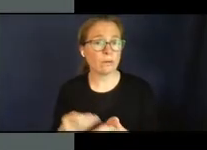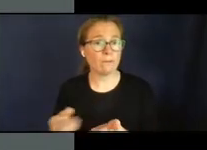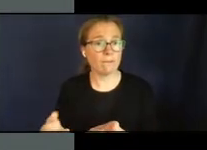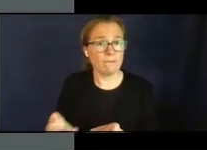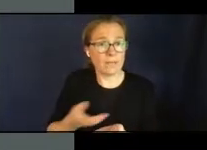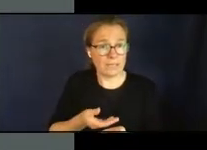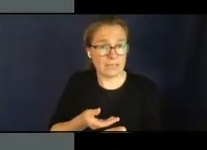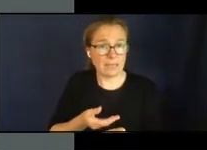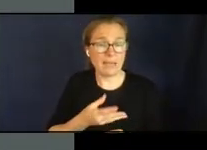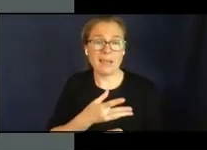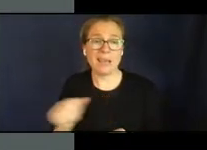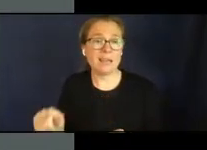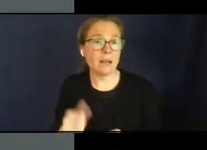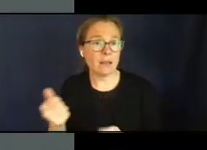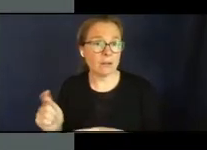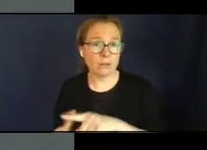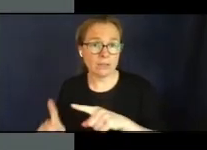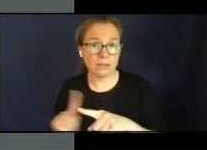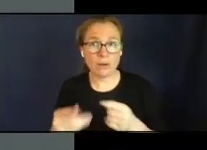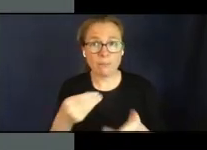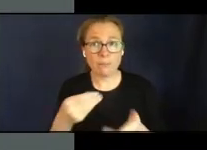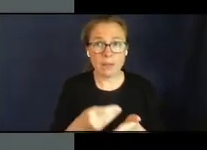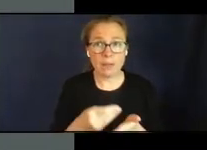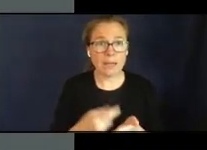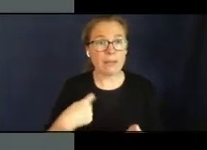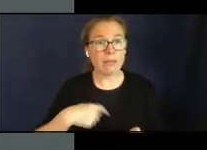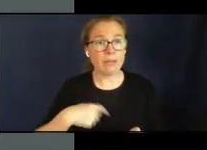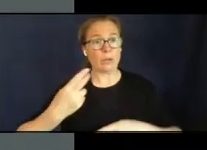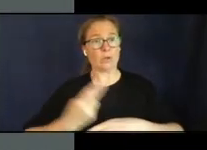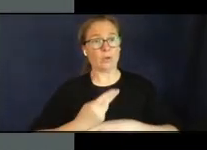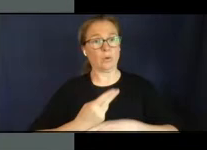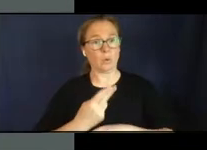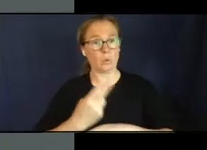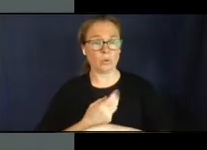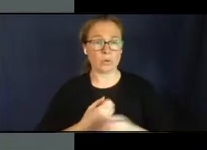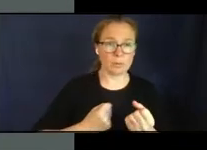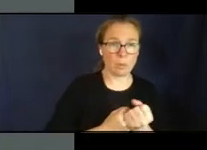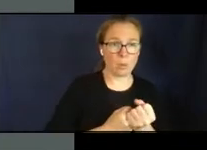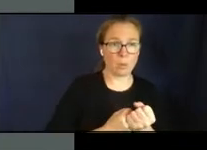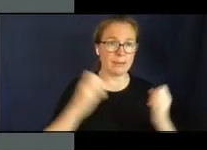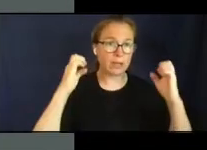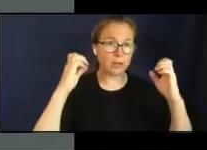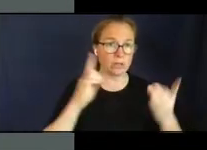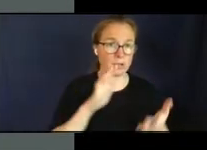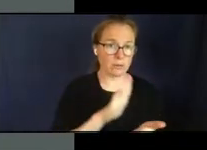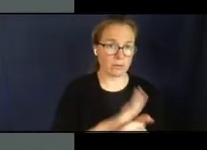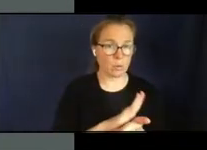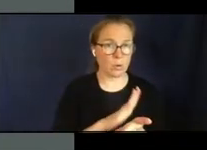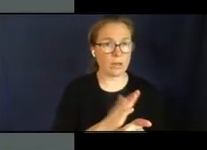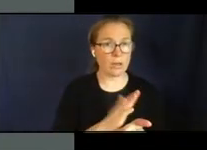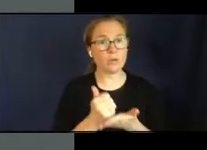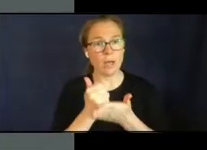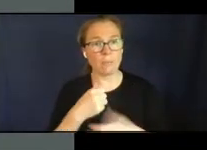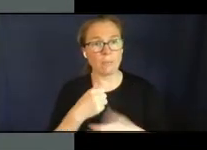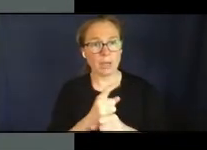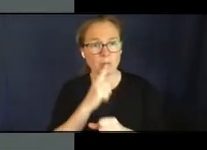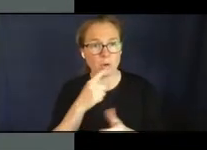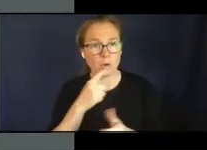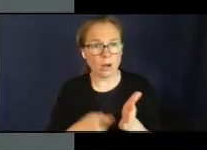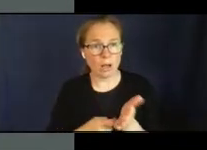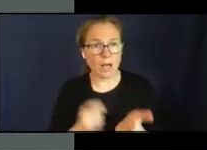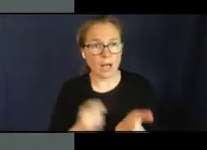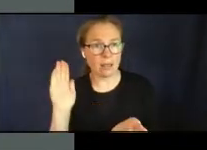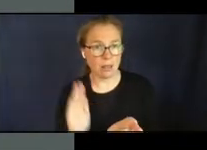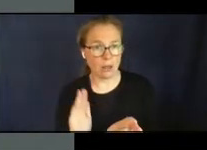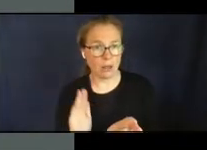and other kind of funding that we use to support the education mission that helps keep tuition low. So we had set tuition